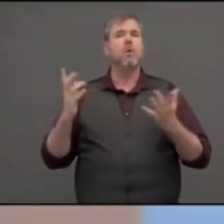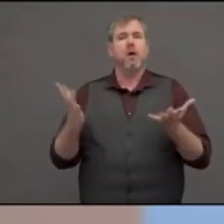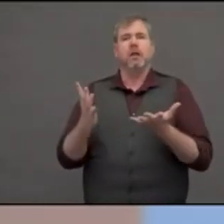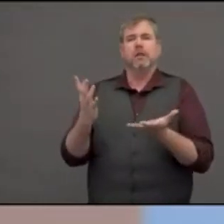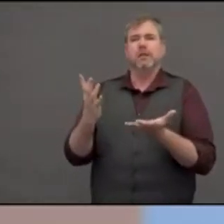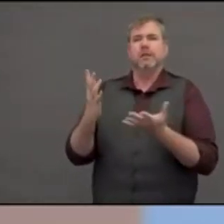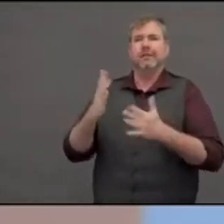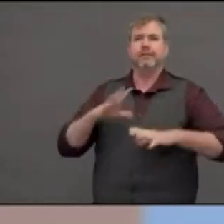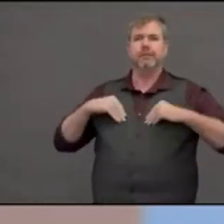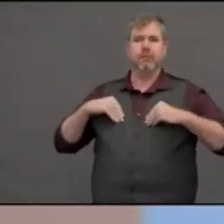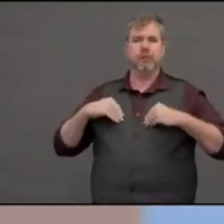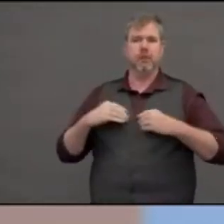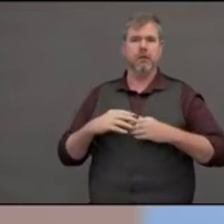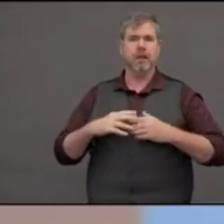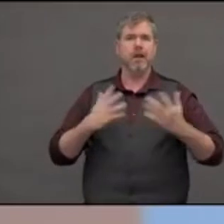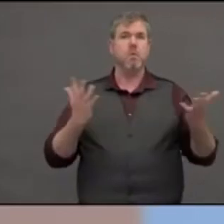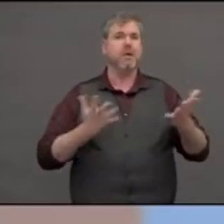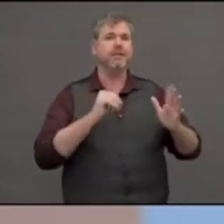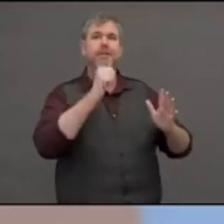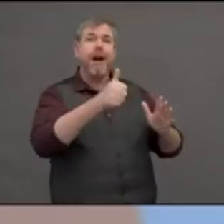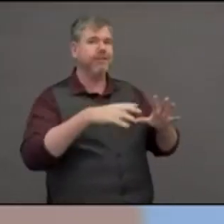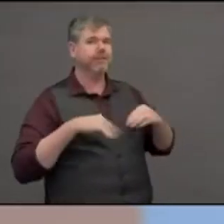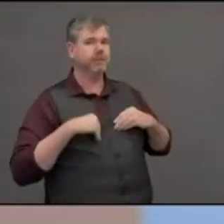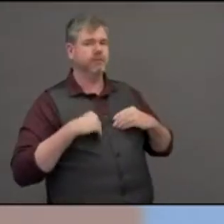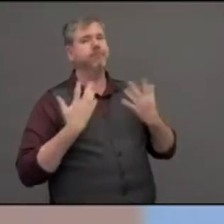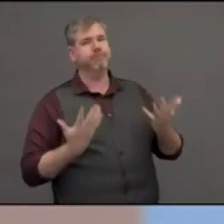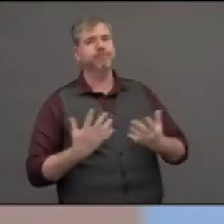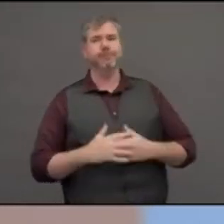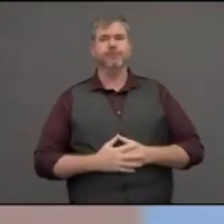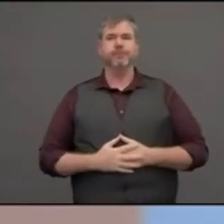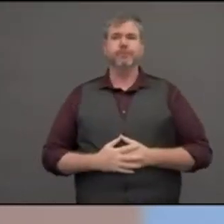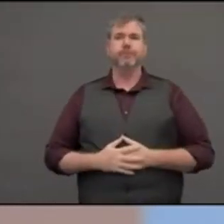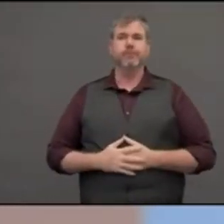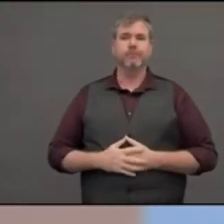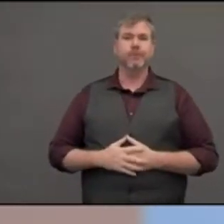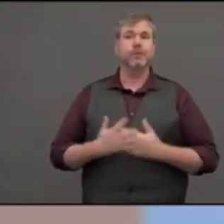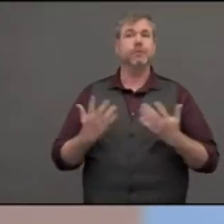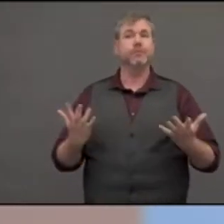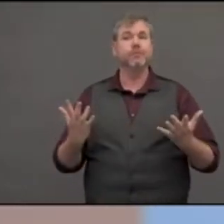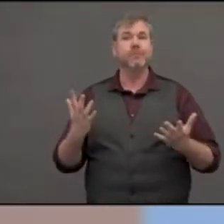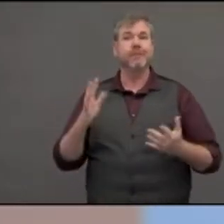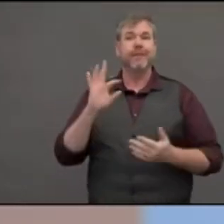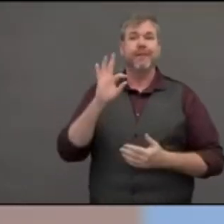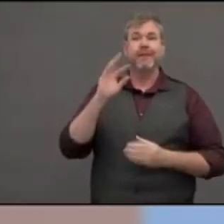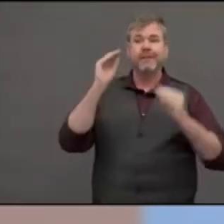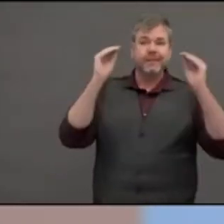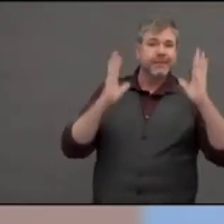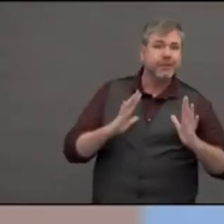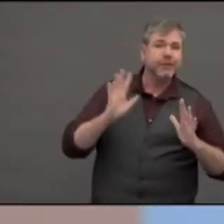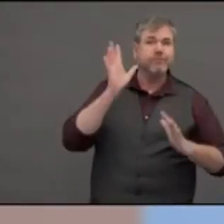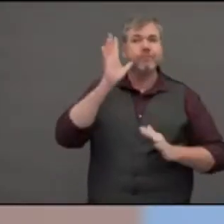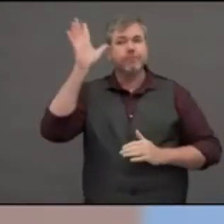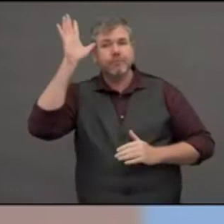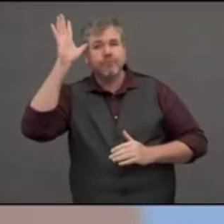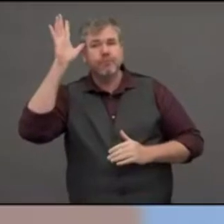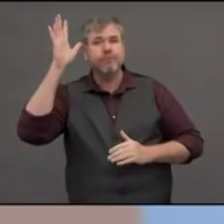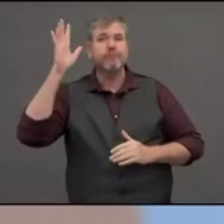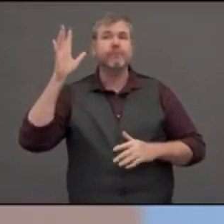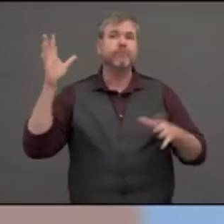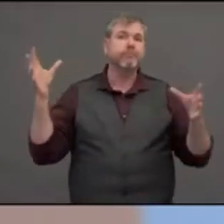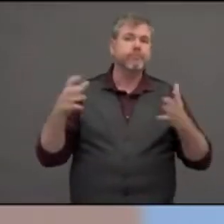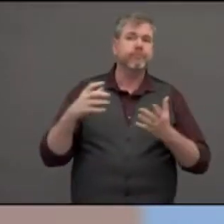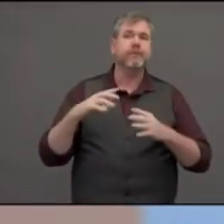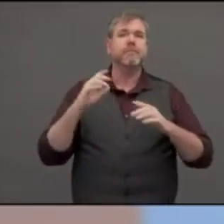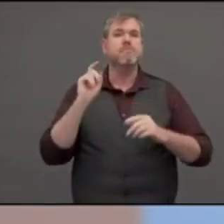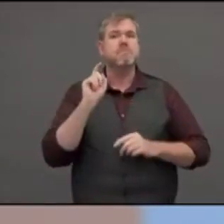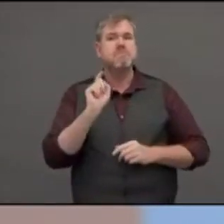the personal screening that the faculty does before school, the parents and the children before they come to school. And it's clearly outlined if they have